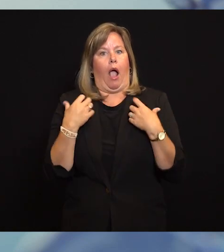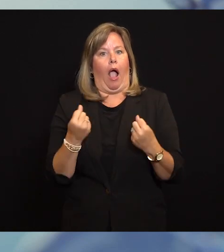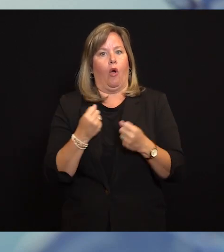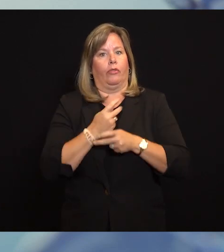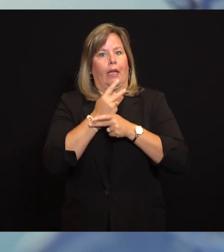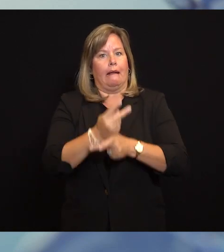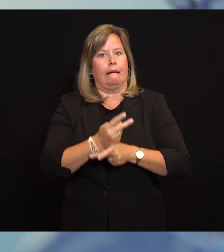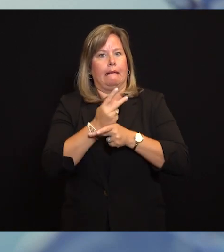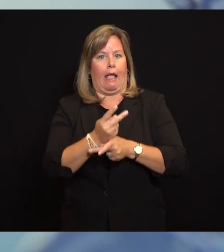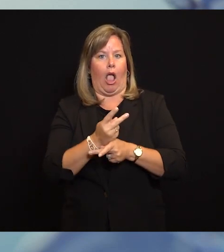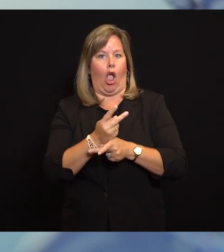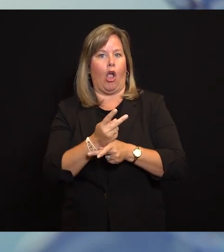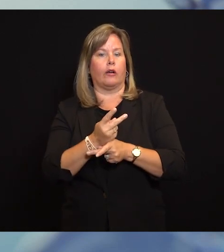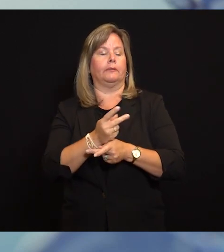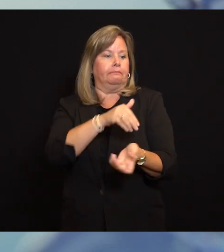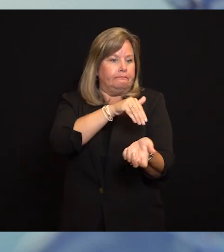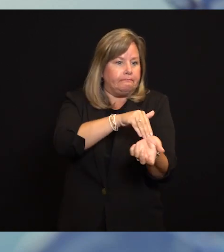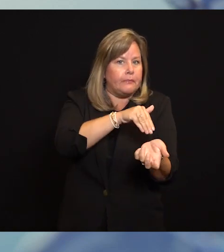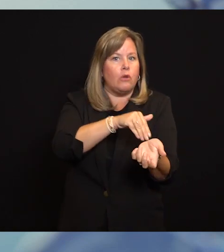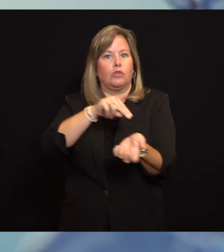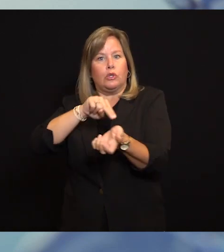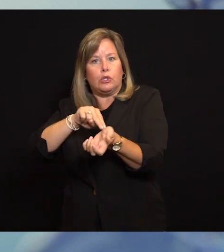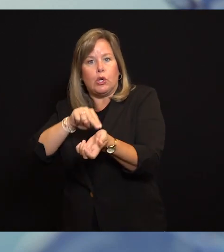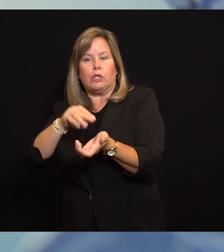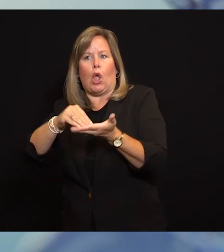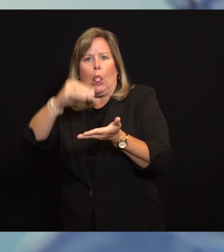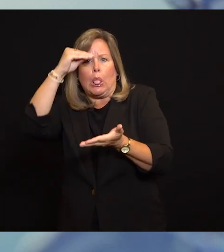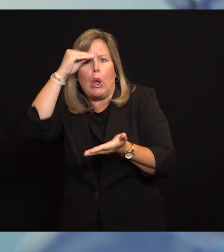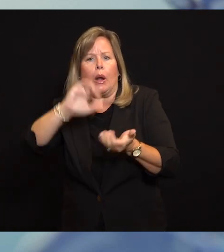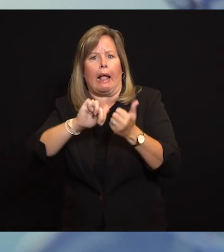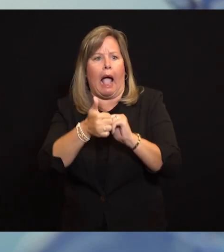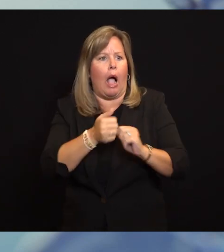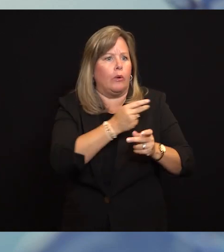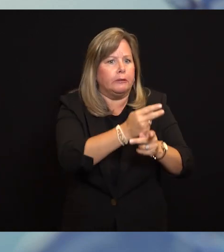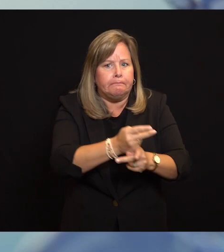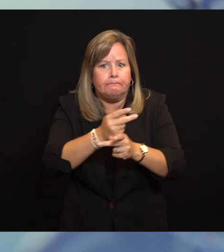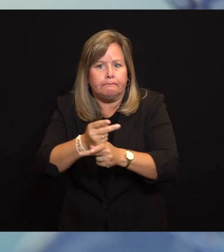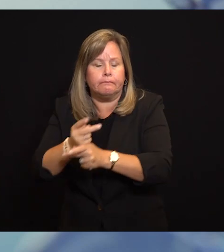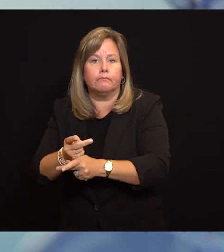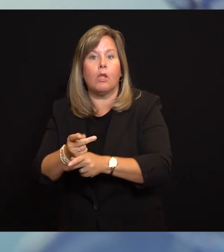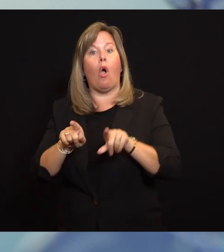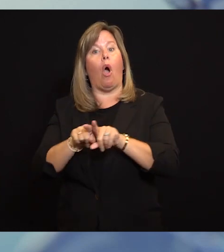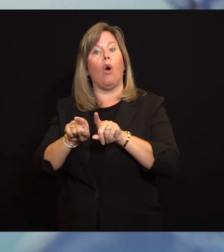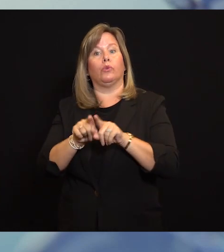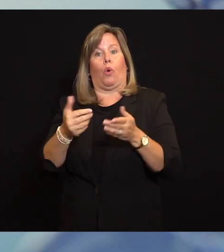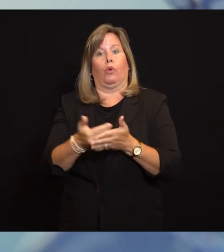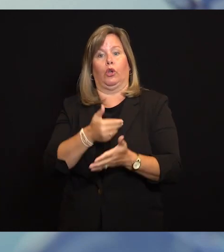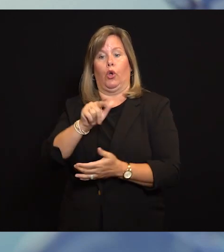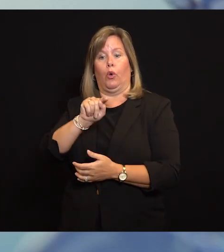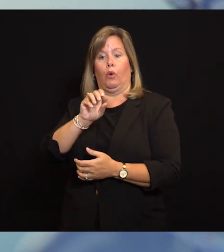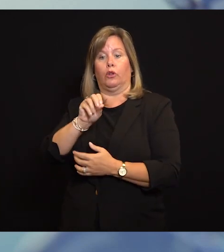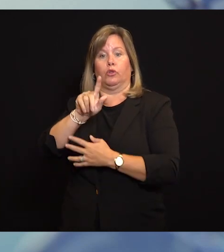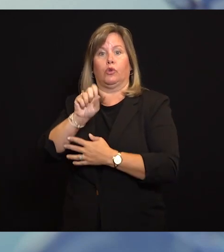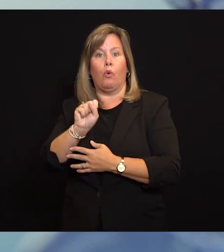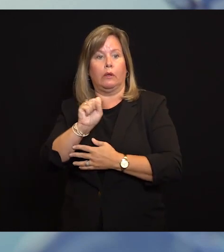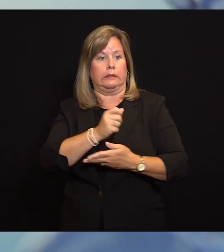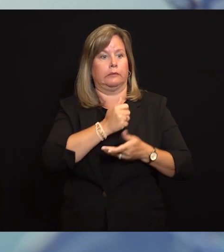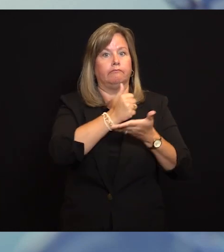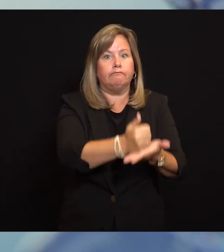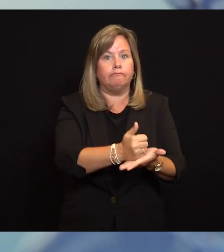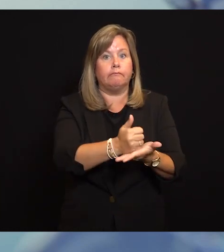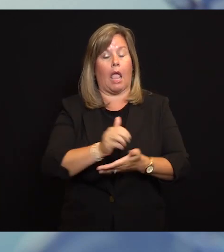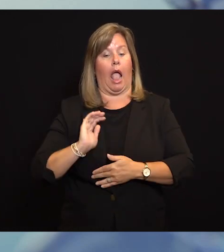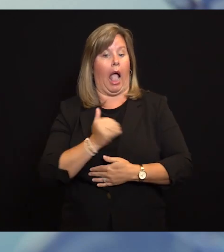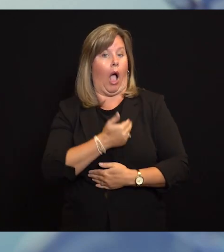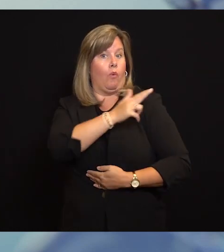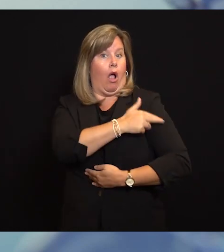very powerful lessons from other areas. We're getting new tools, and we're seeing that our healthcare systems are not overrun.